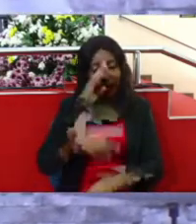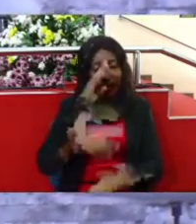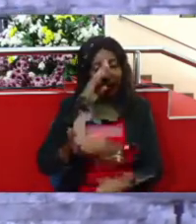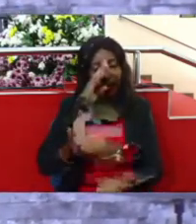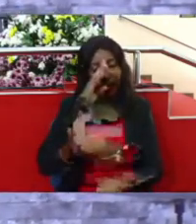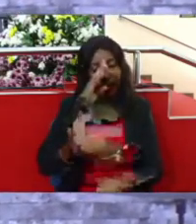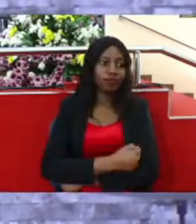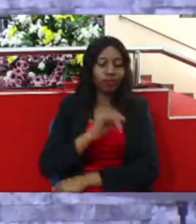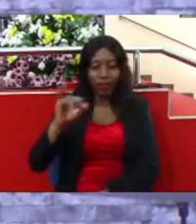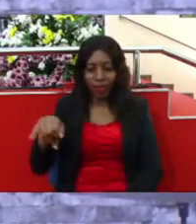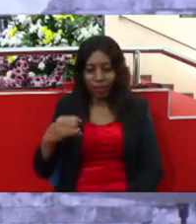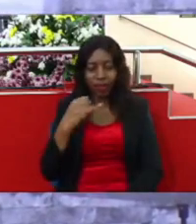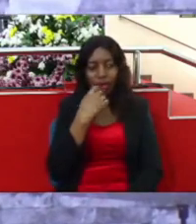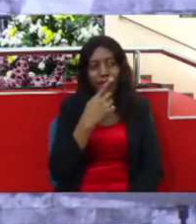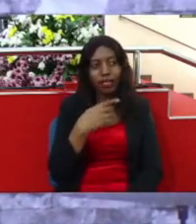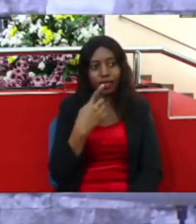God